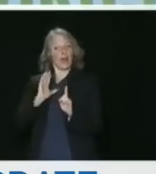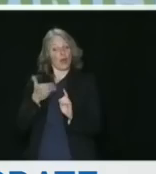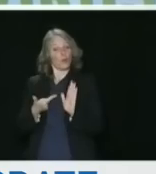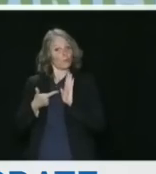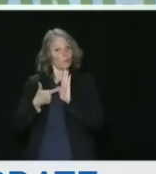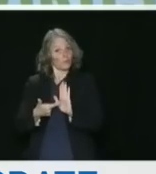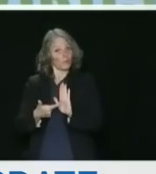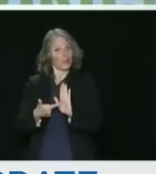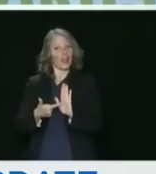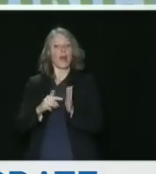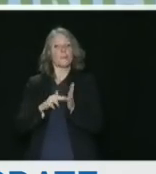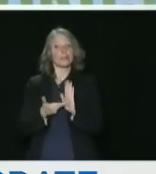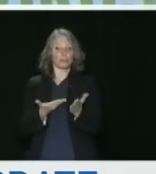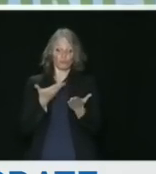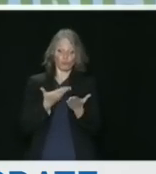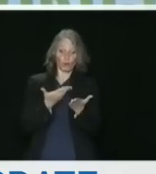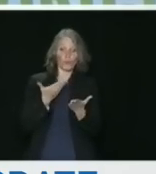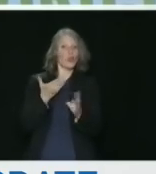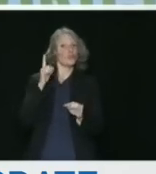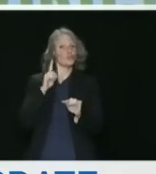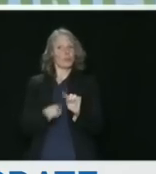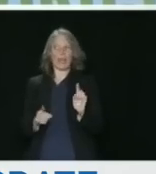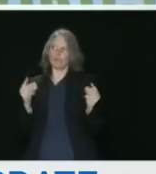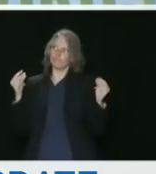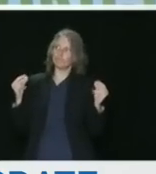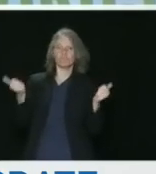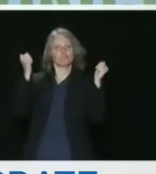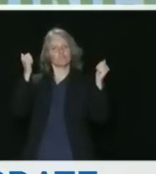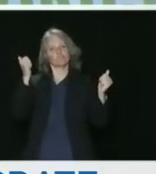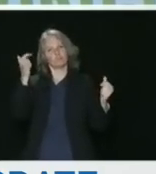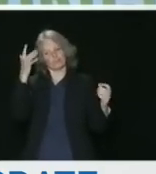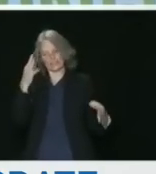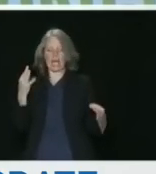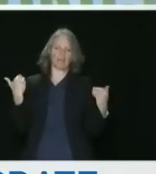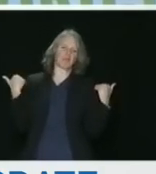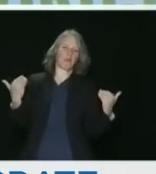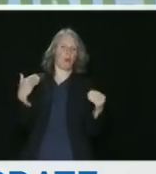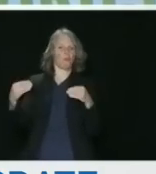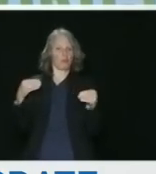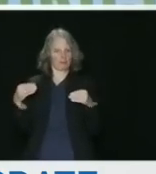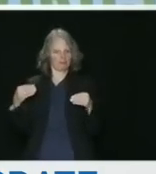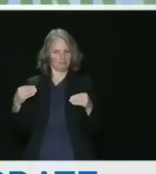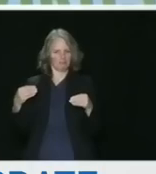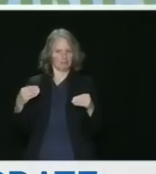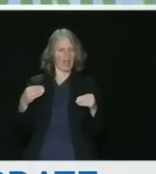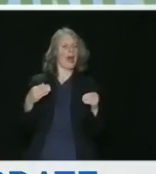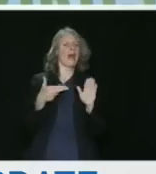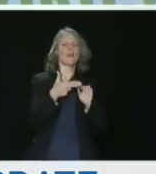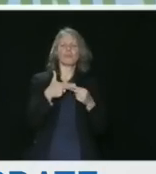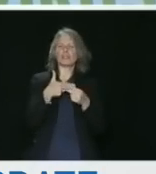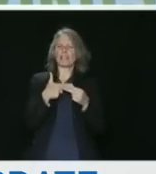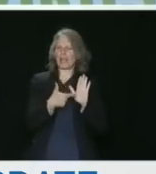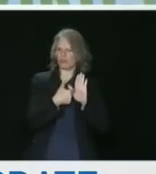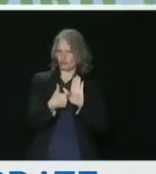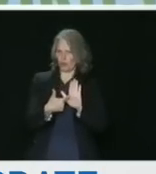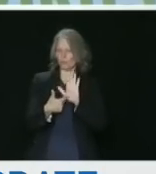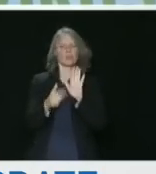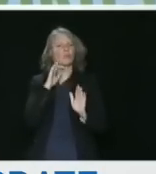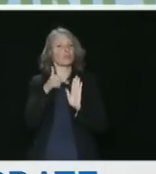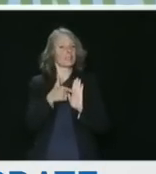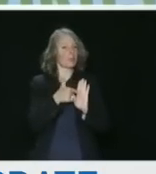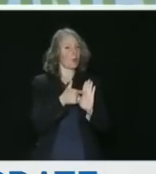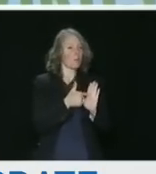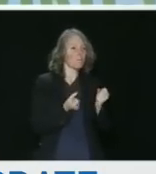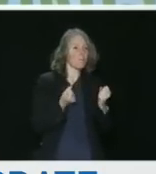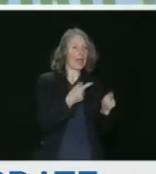measures, but you can't do it too quickly. What that scenario is showing that if you had a high vaccine coverage, and in fact, I think on the